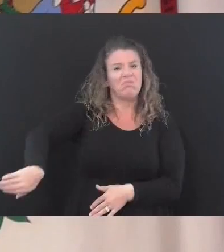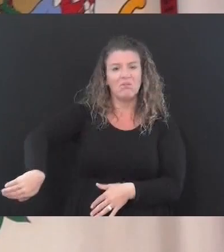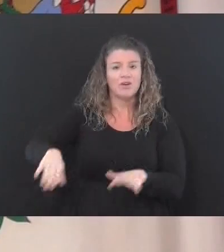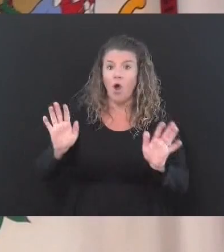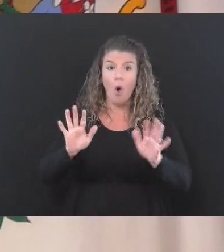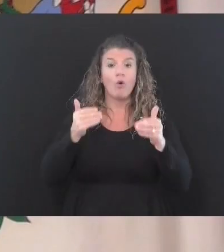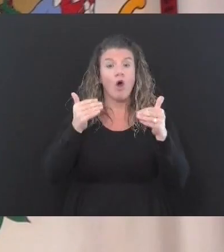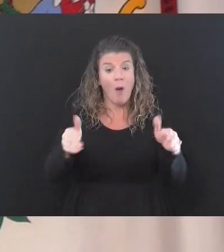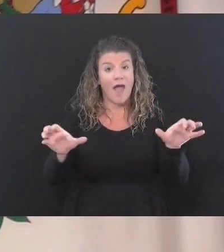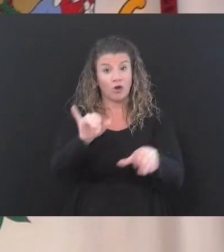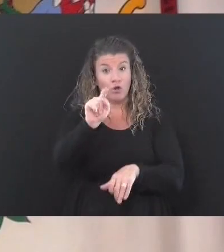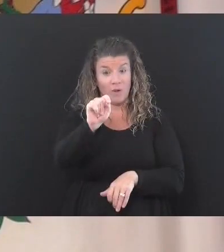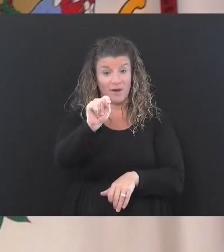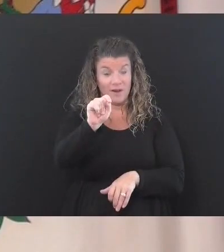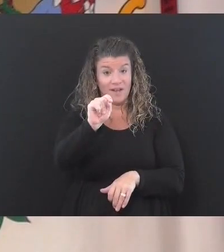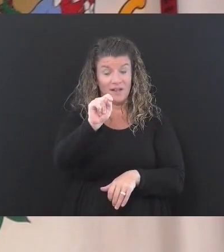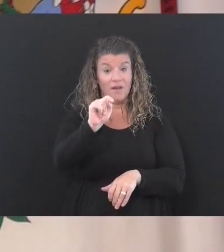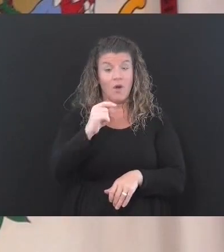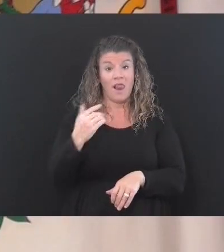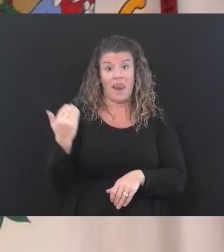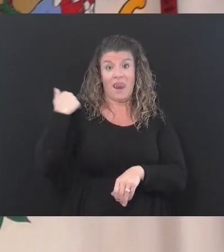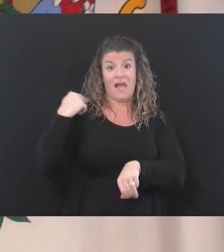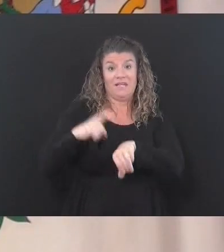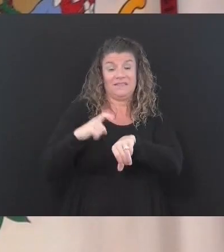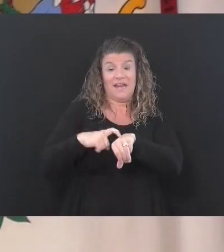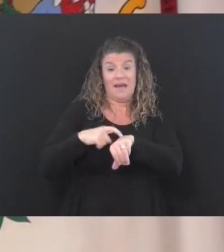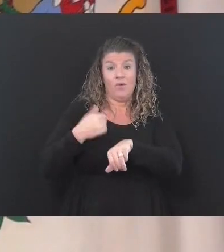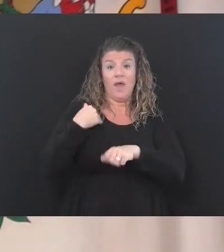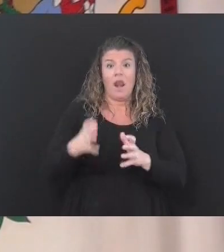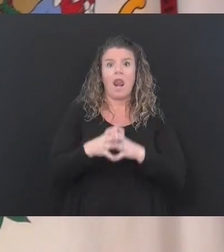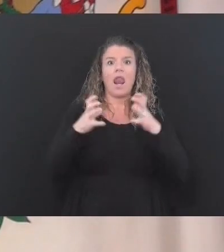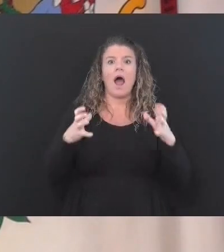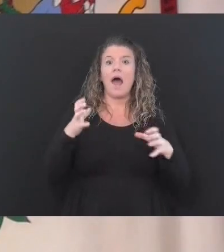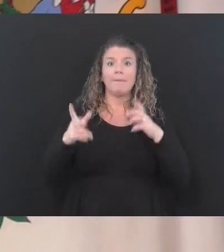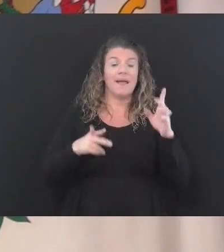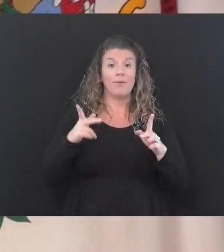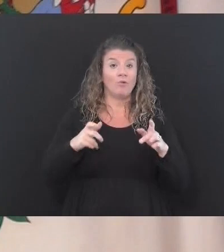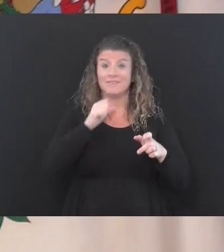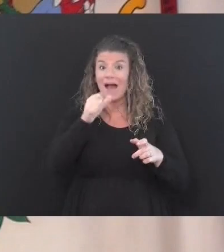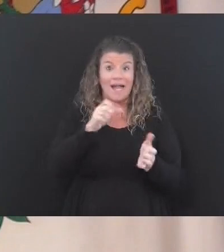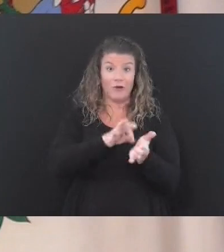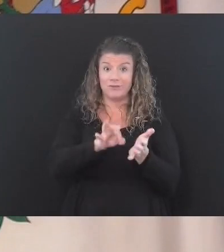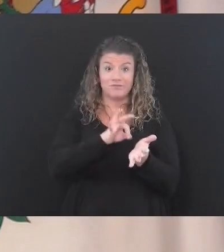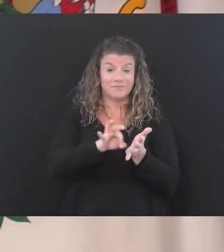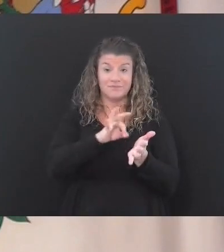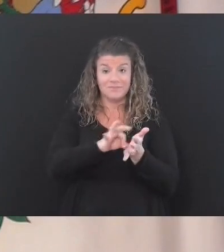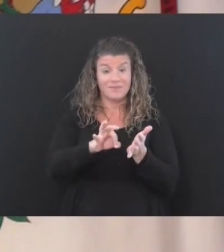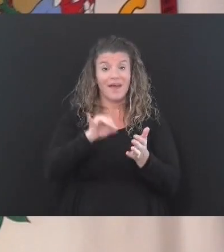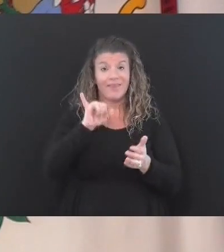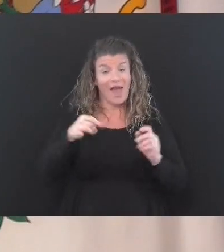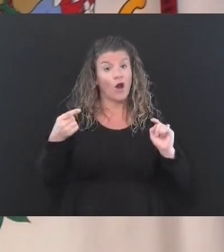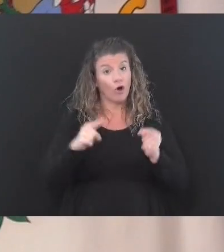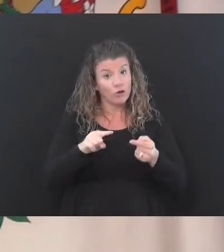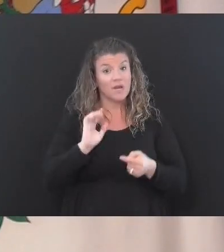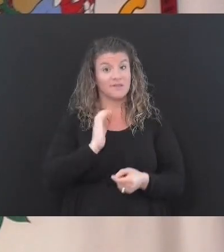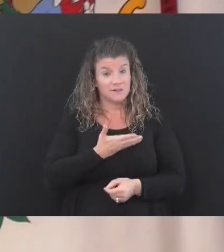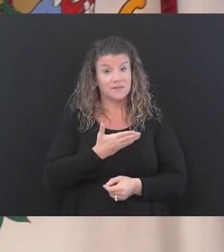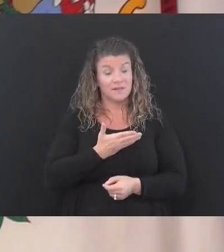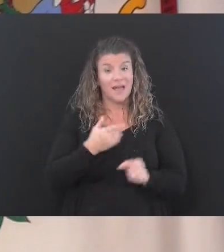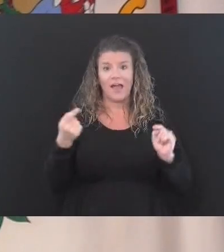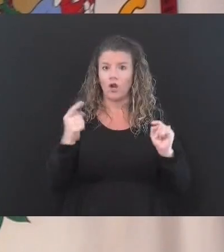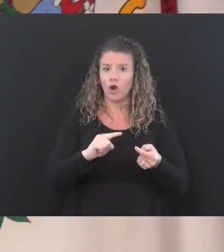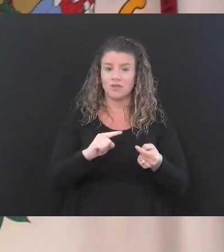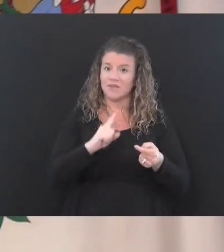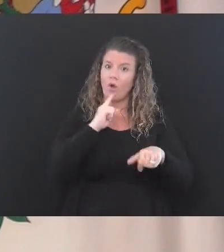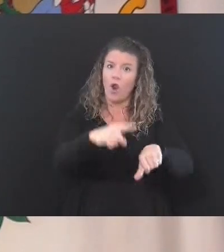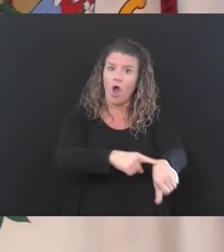The last go round on the census, we had a tremendous amount of people that were not counted, and that really hurts us, and it hurts us for a